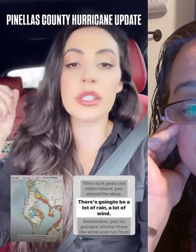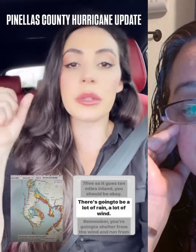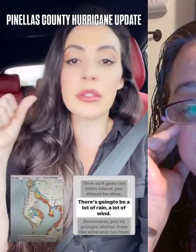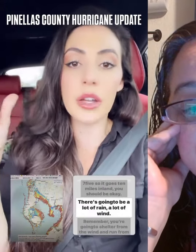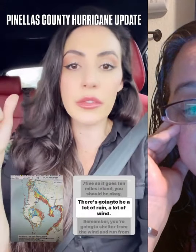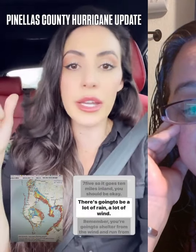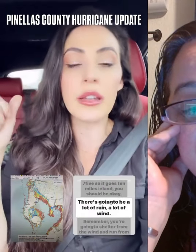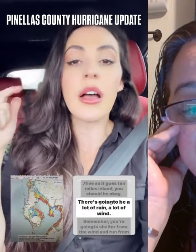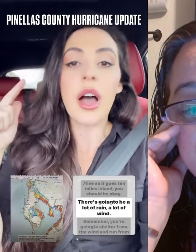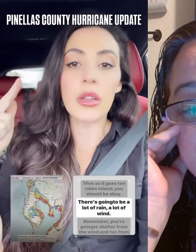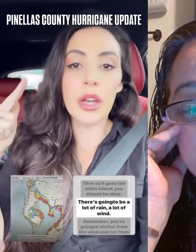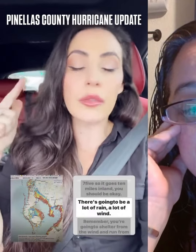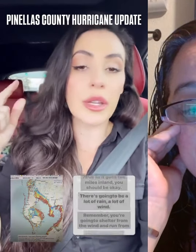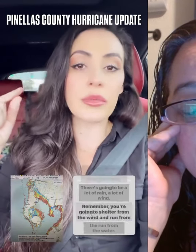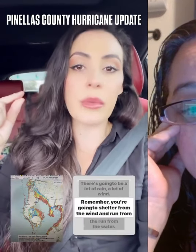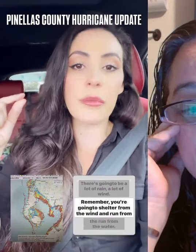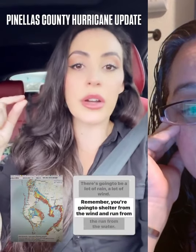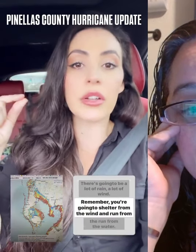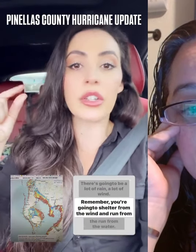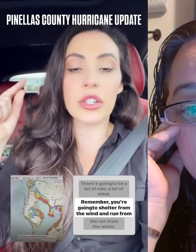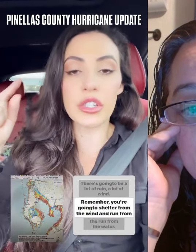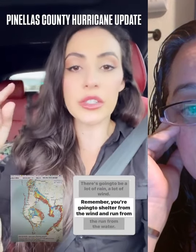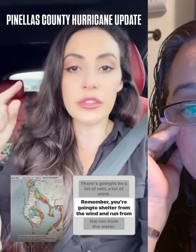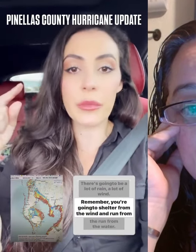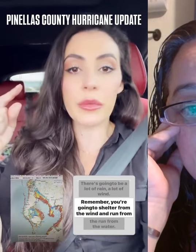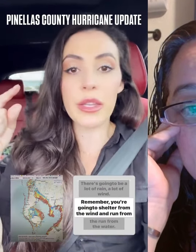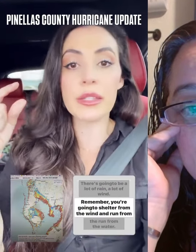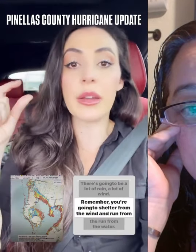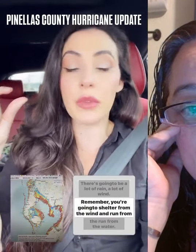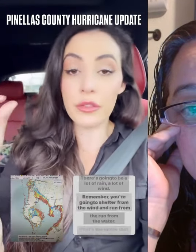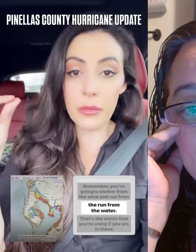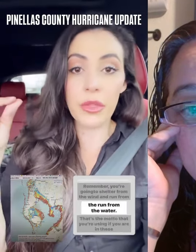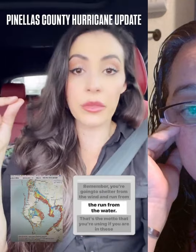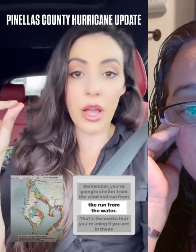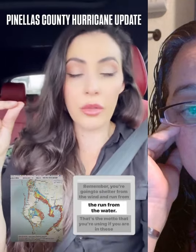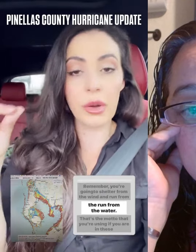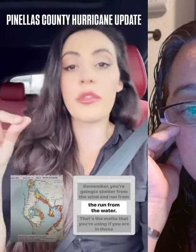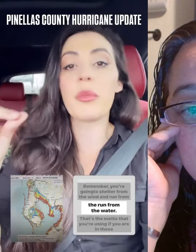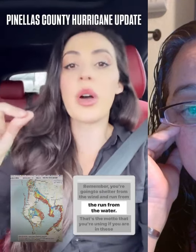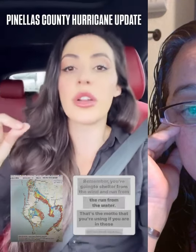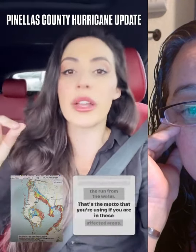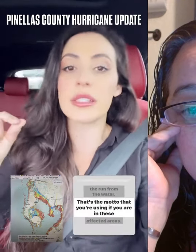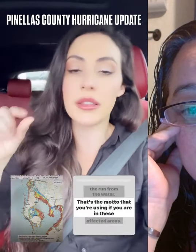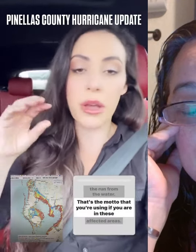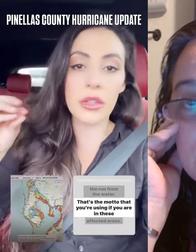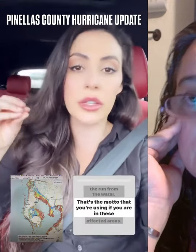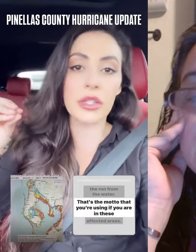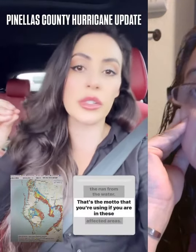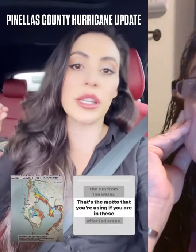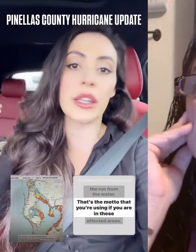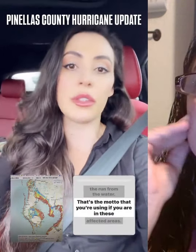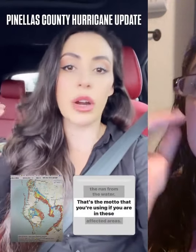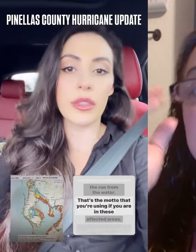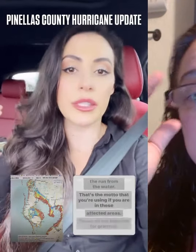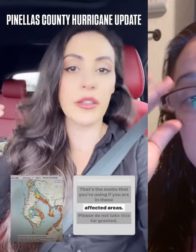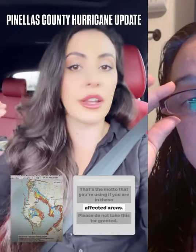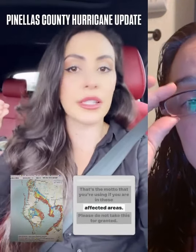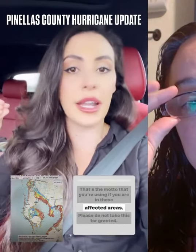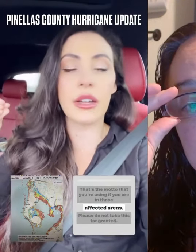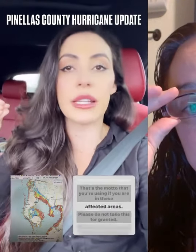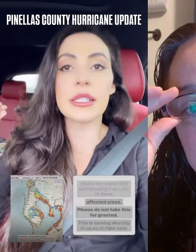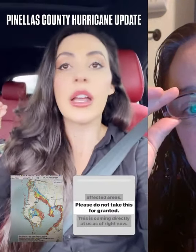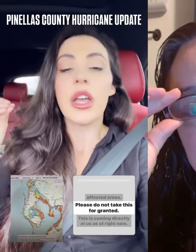okay. There's going to be a lot of rain, a lot of wind. Remember, you're going to shelter from the wind and run from the water. That's the motto that you're using if you are in